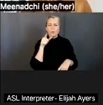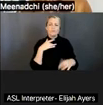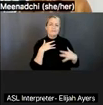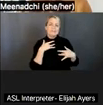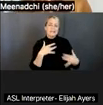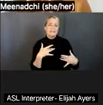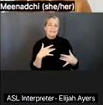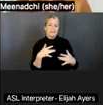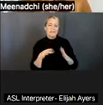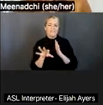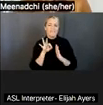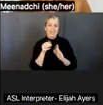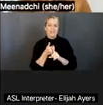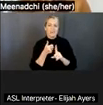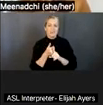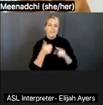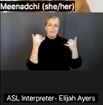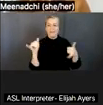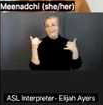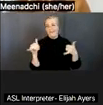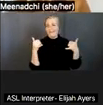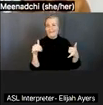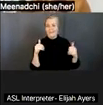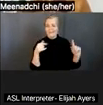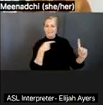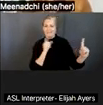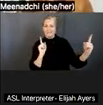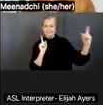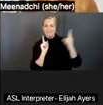right? Who do you typically find yourself playing with? And I will tell